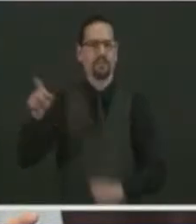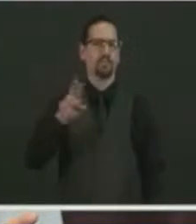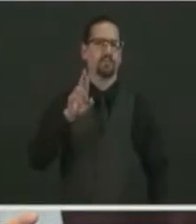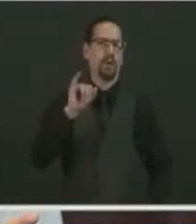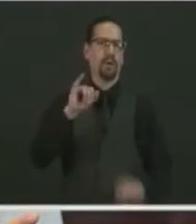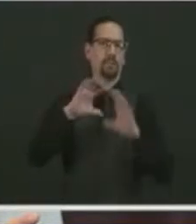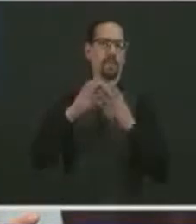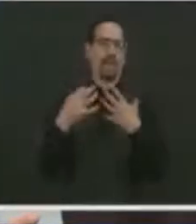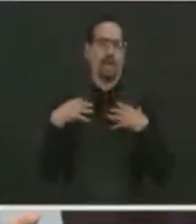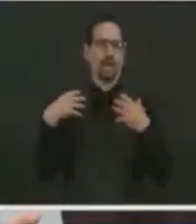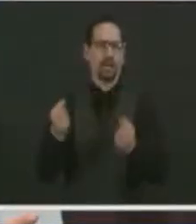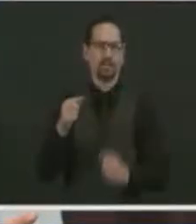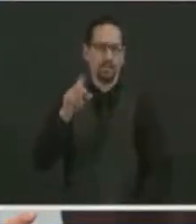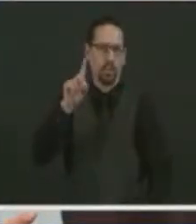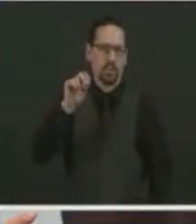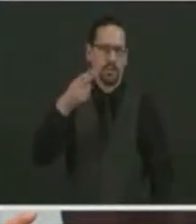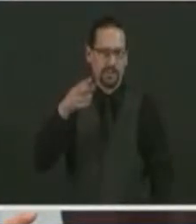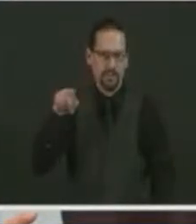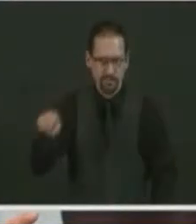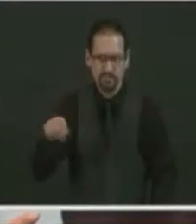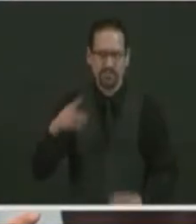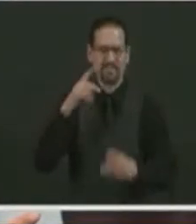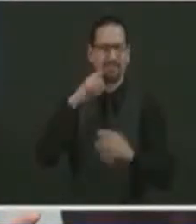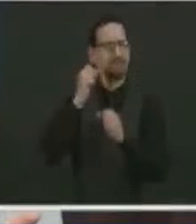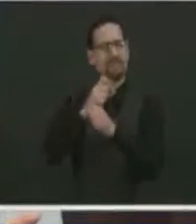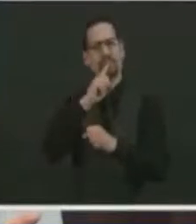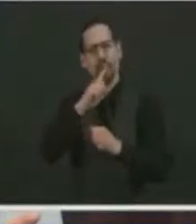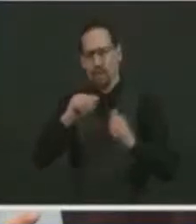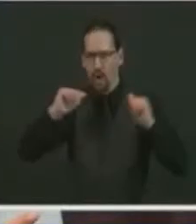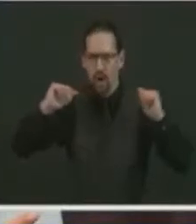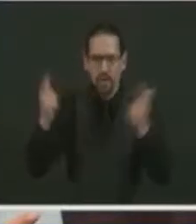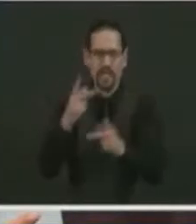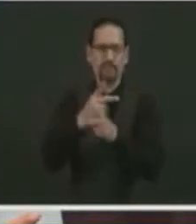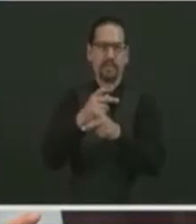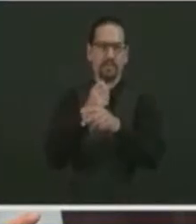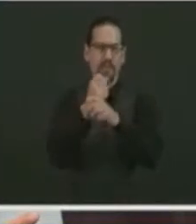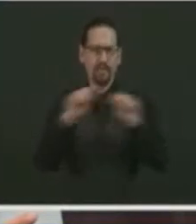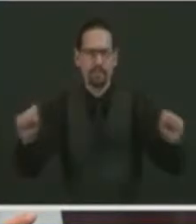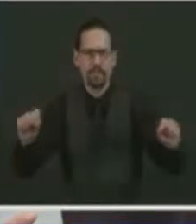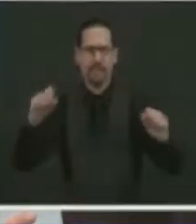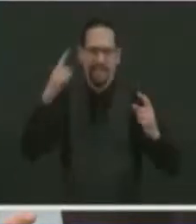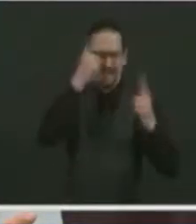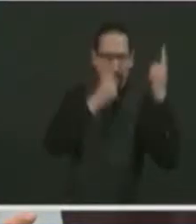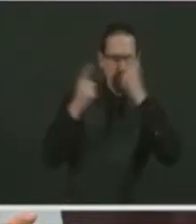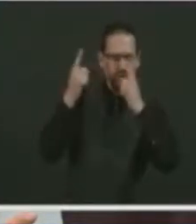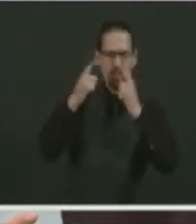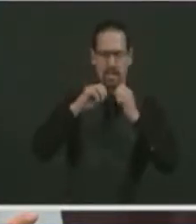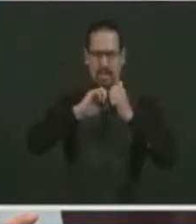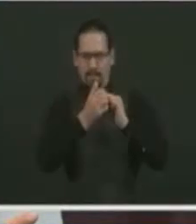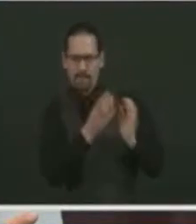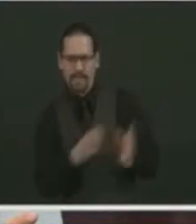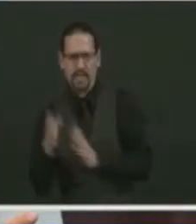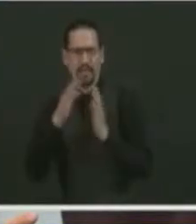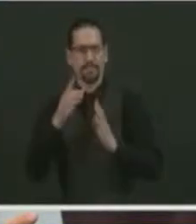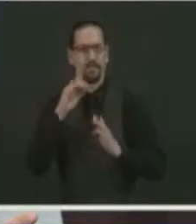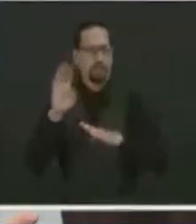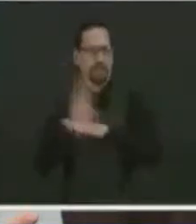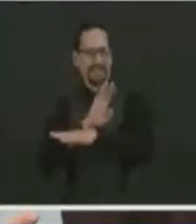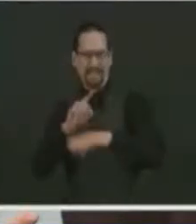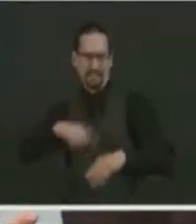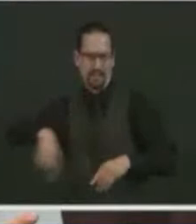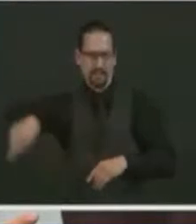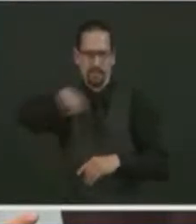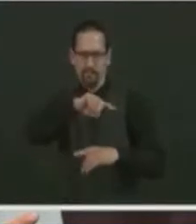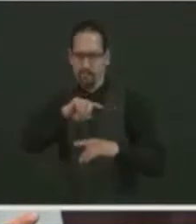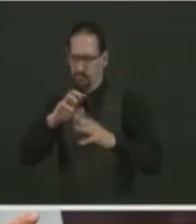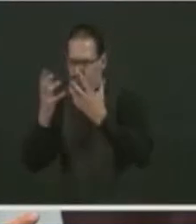everybody safe, where we are thoughtful, where we're doing it in concert with businesses, and where we're